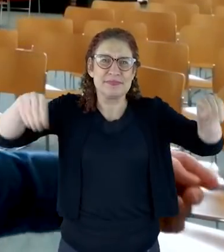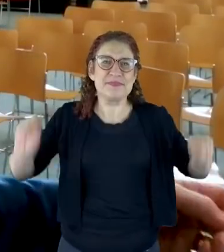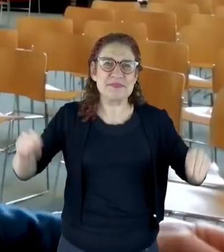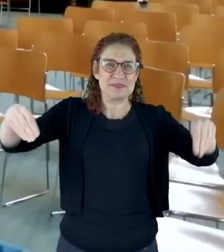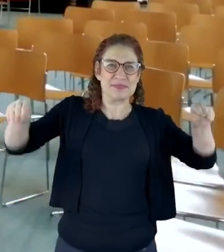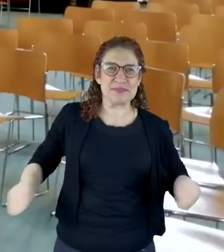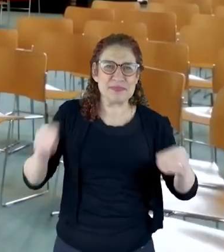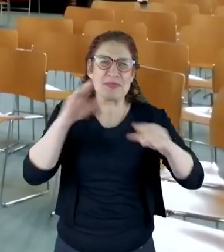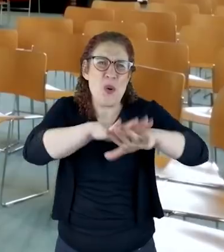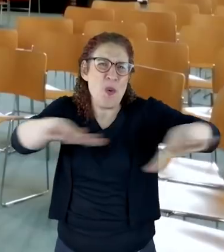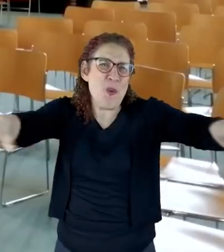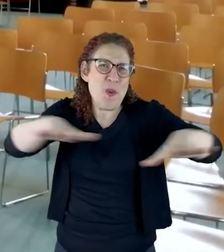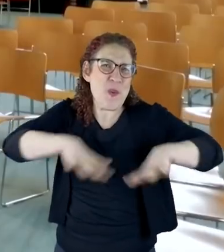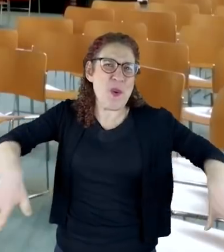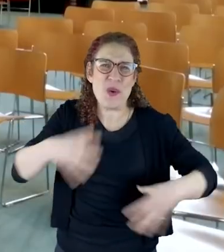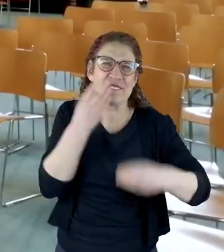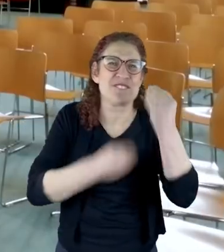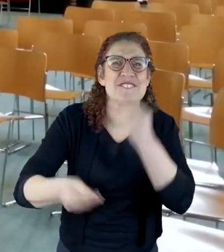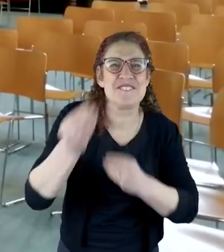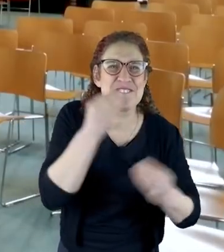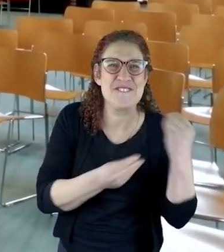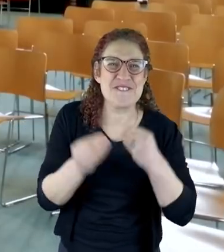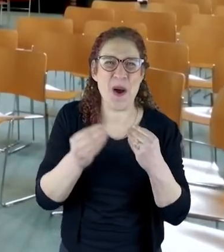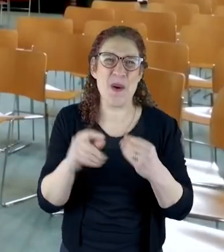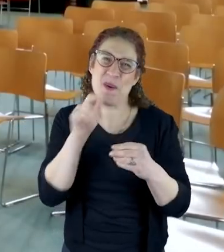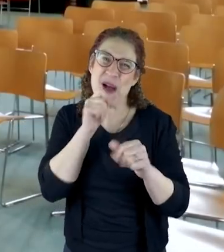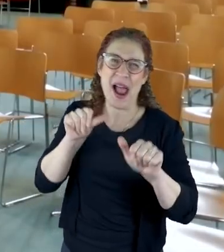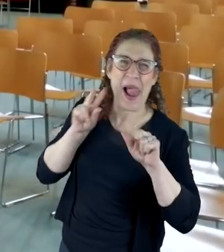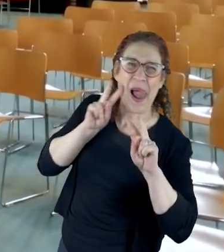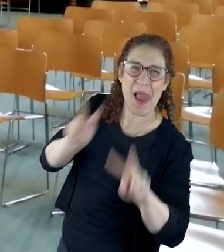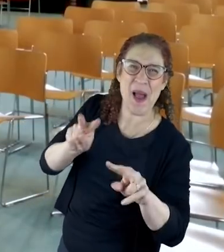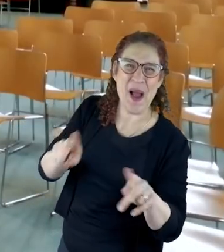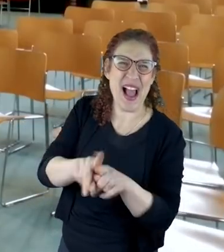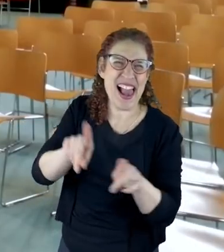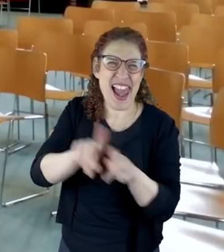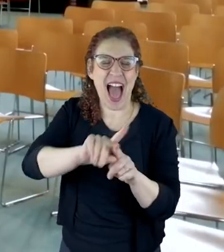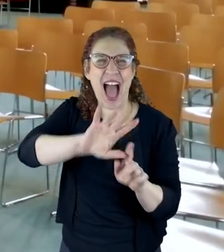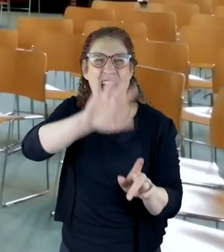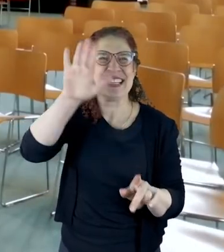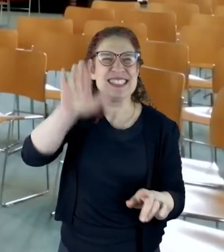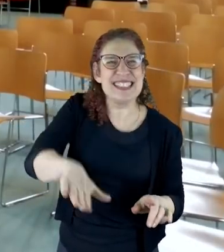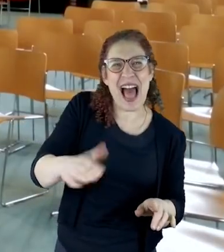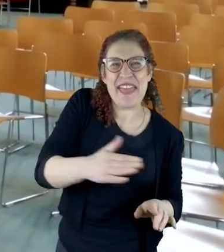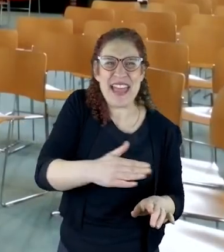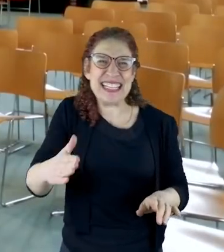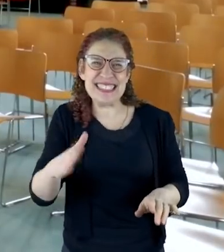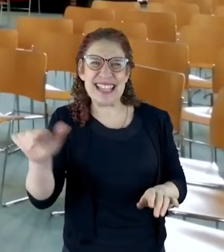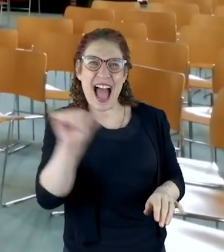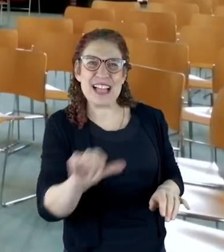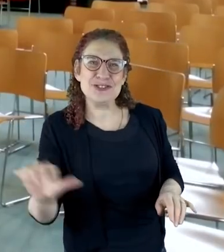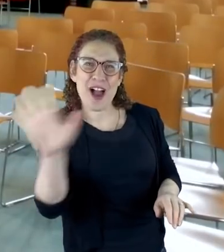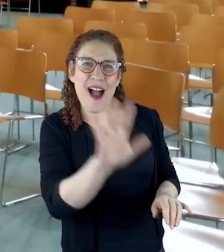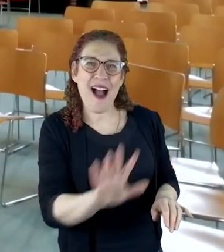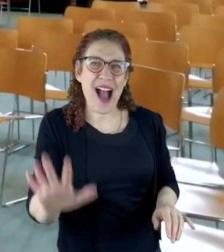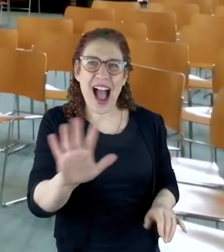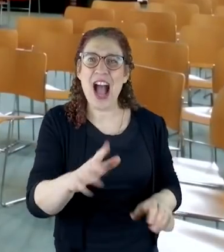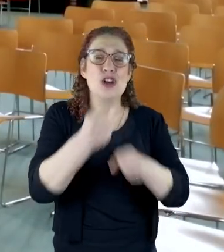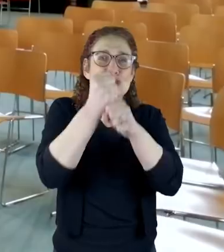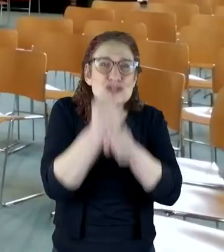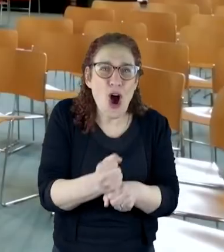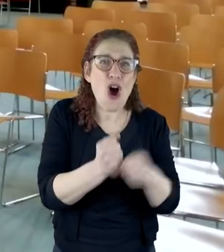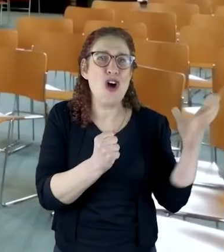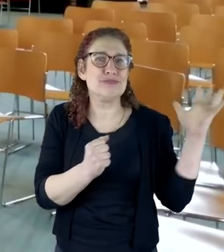hall. It'll have a distinctly Southeast Asian feel, and we will have gathered church